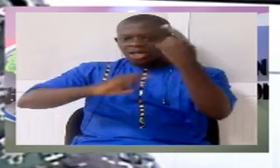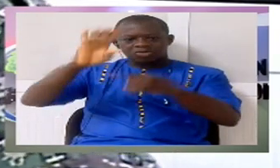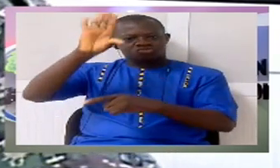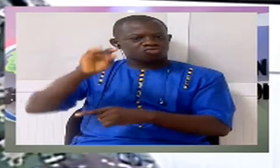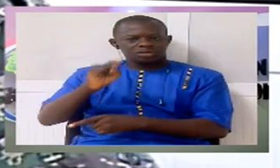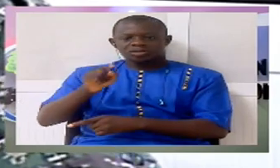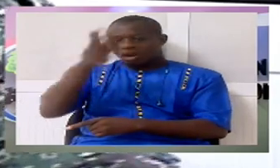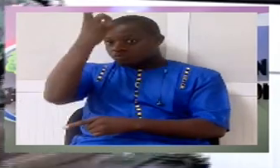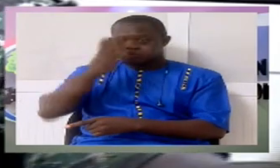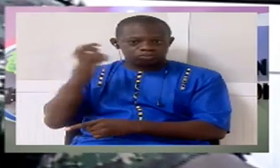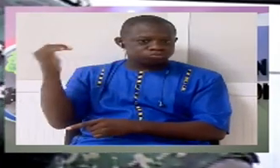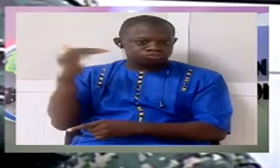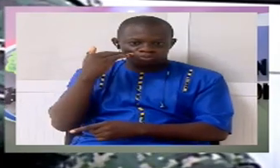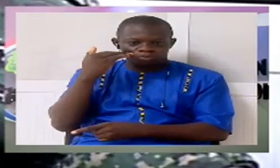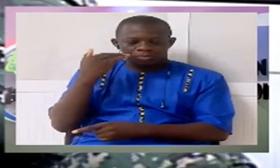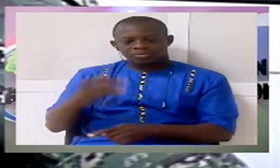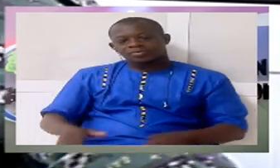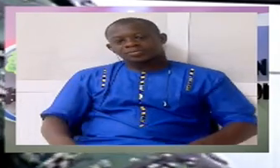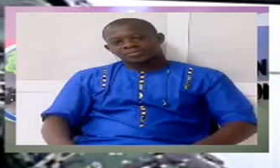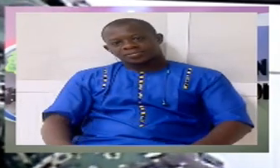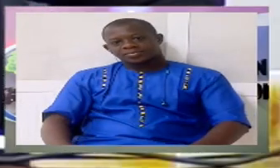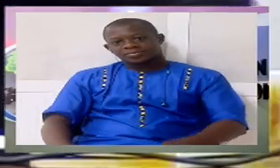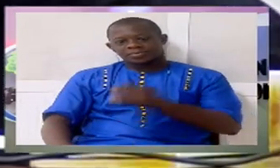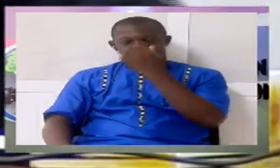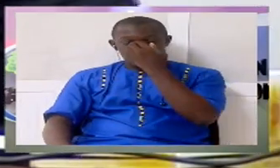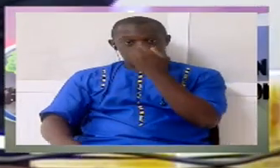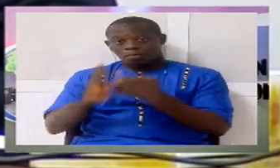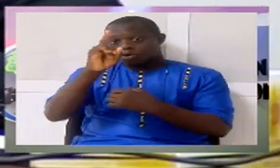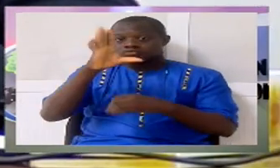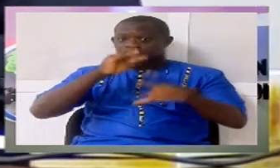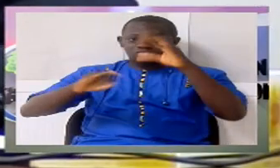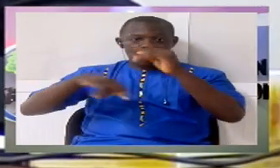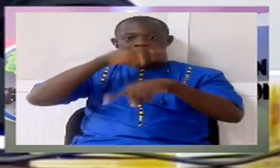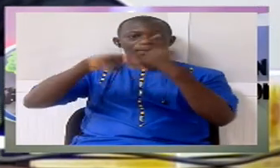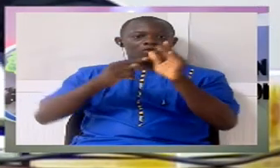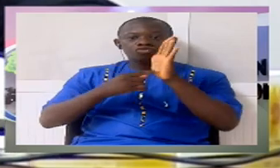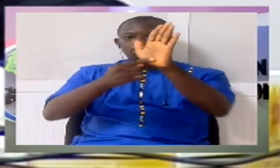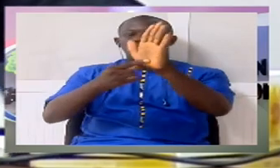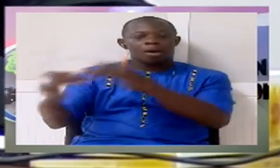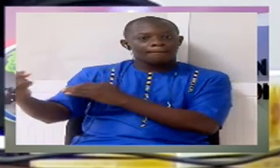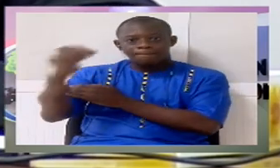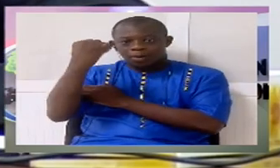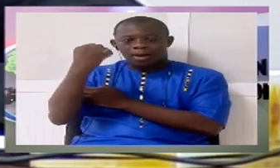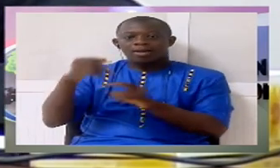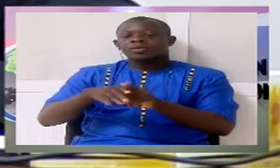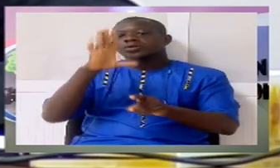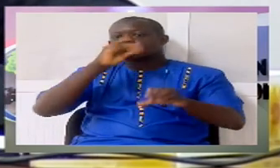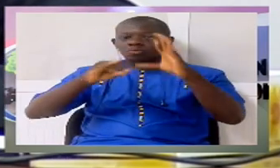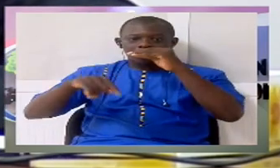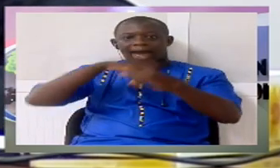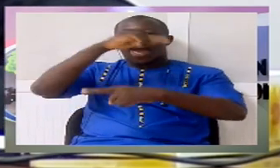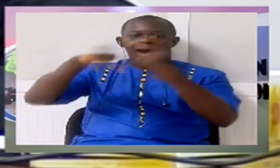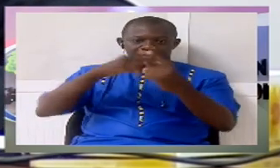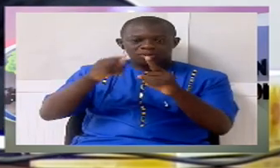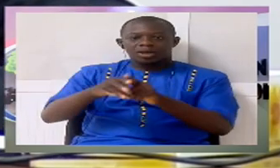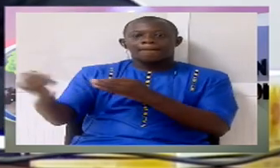he was angry with me. And he said to me, that'd be the last but time. But we are talking about show of power. We are talking about